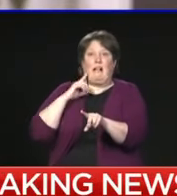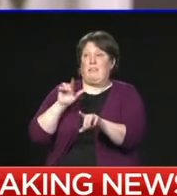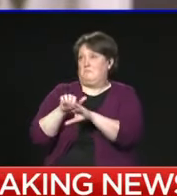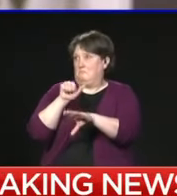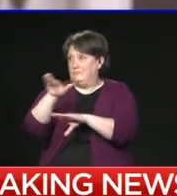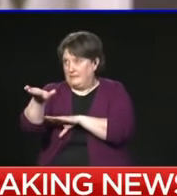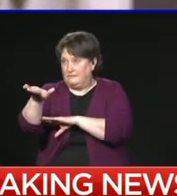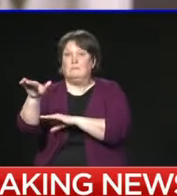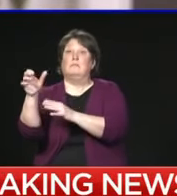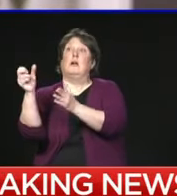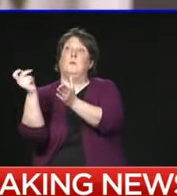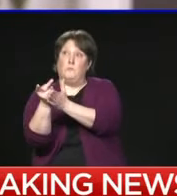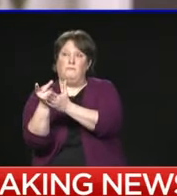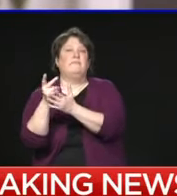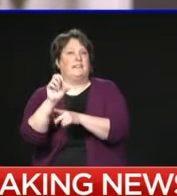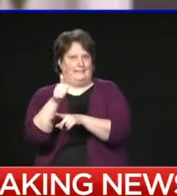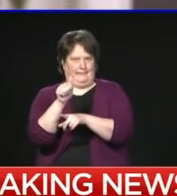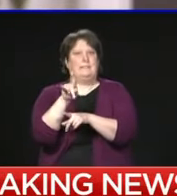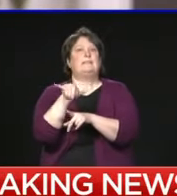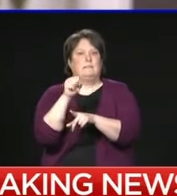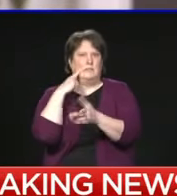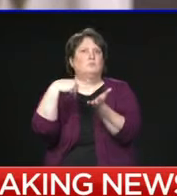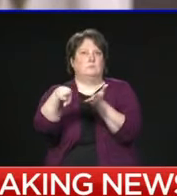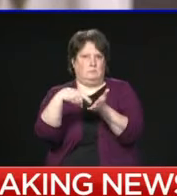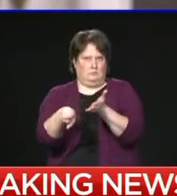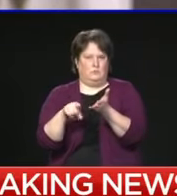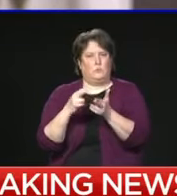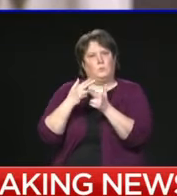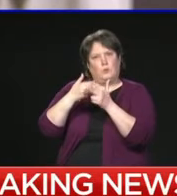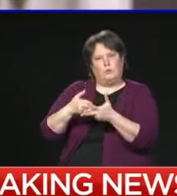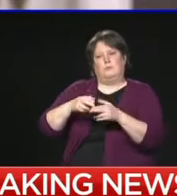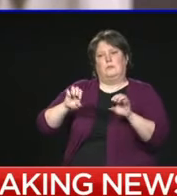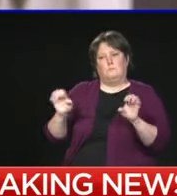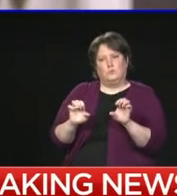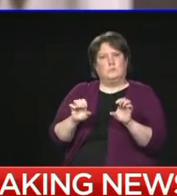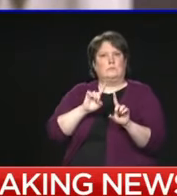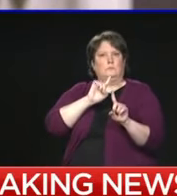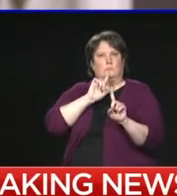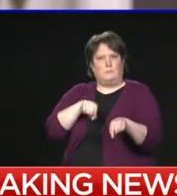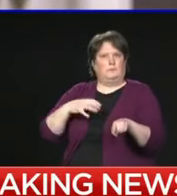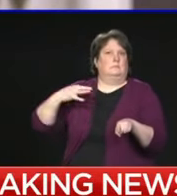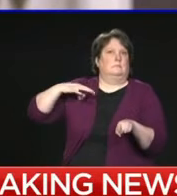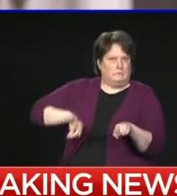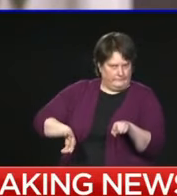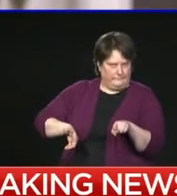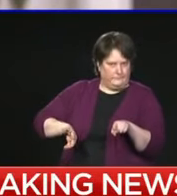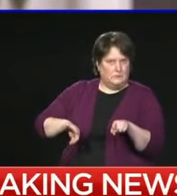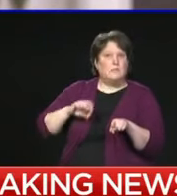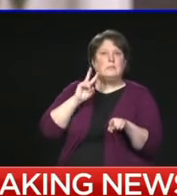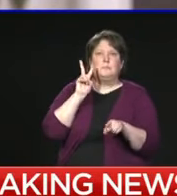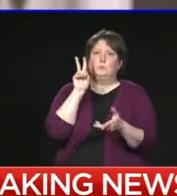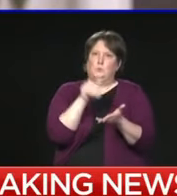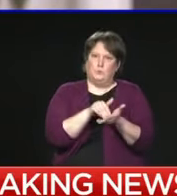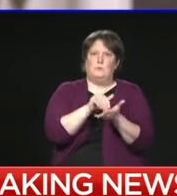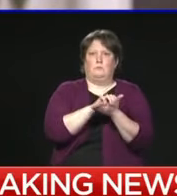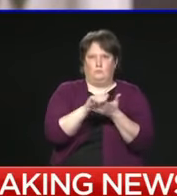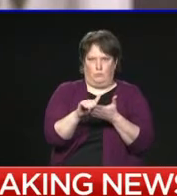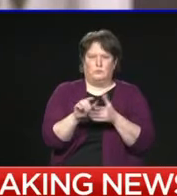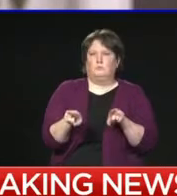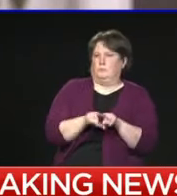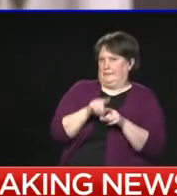demande. The Canada Emergency Response Benefit will provide $2,000 a month for the next